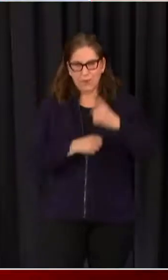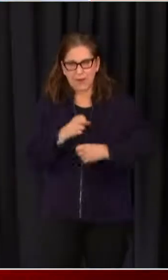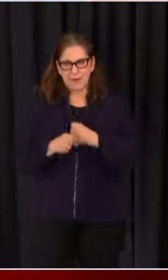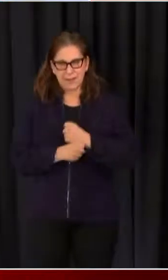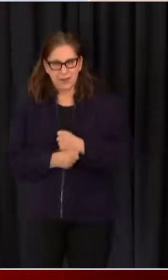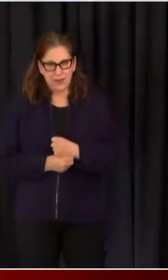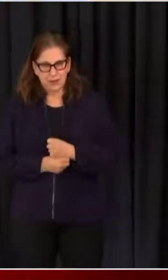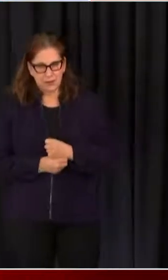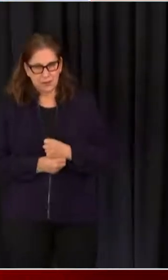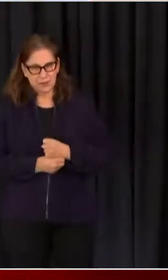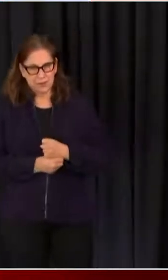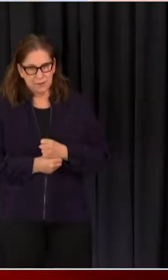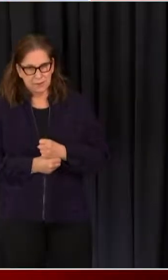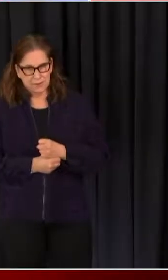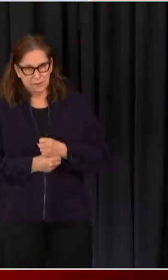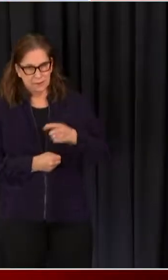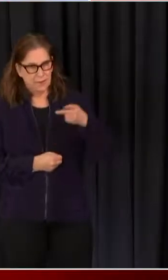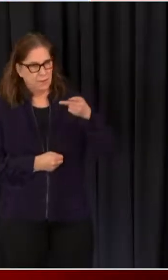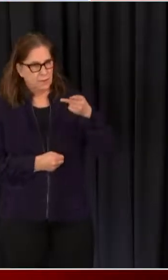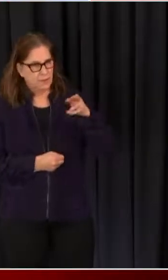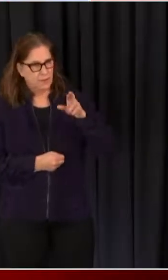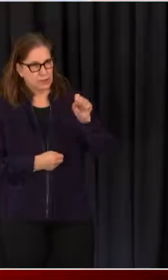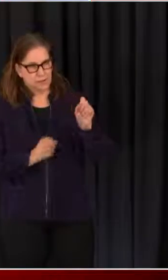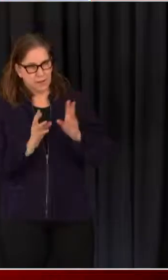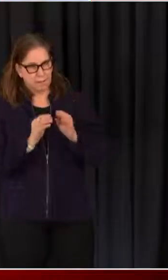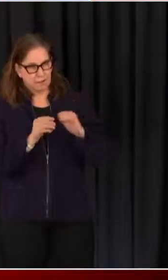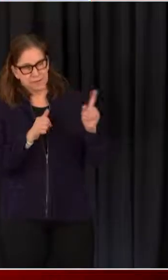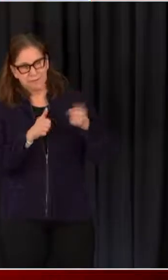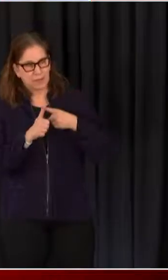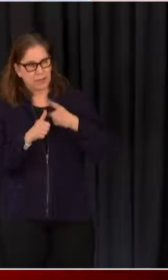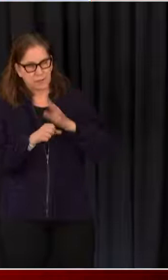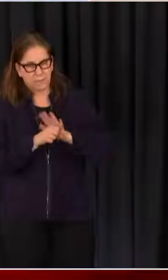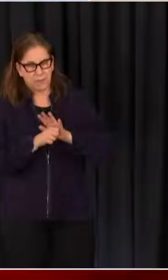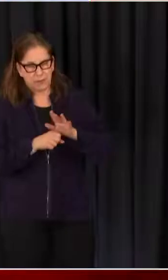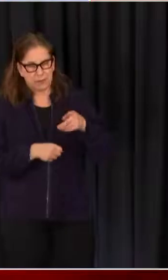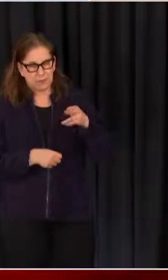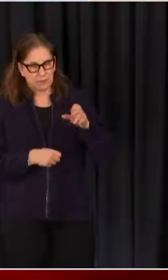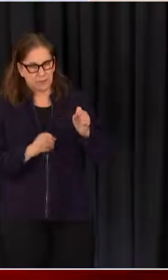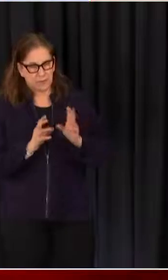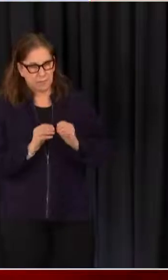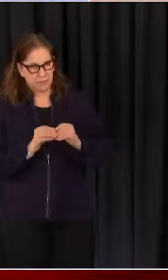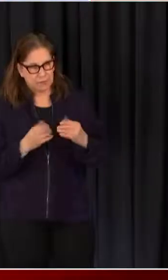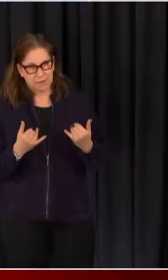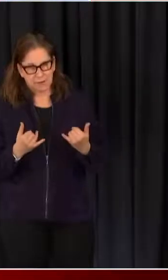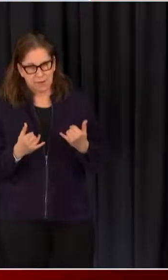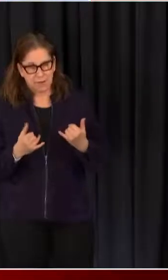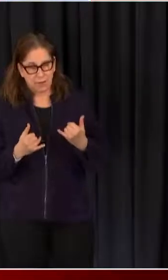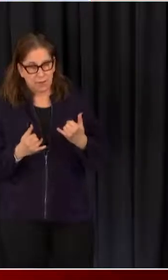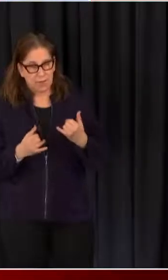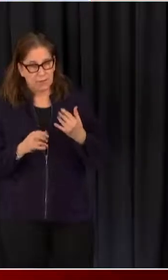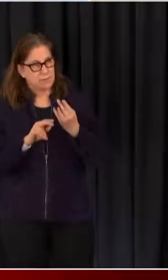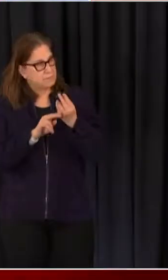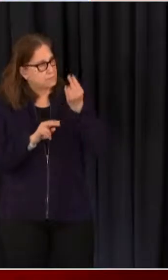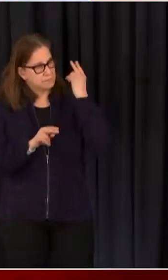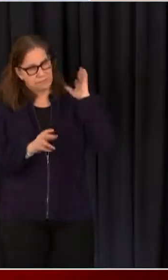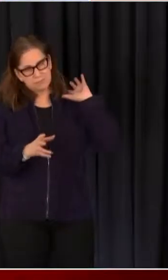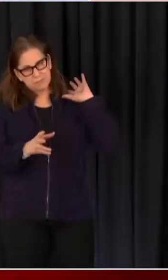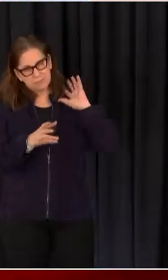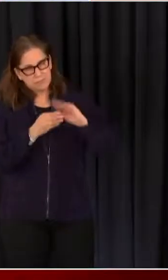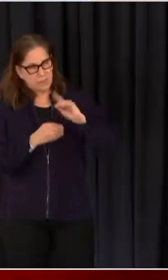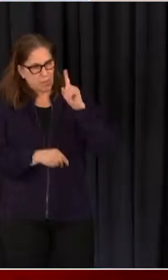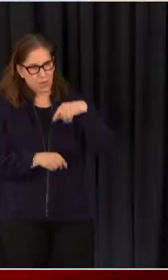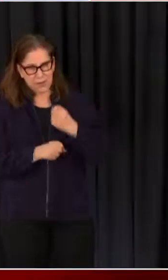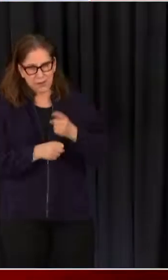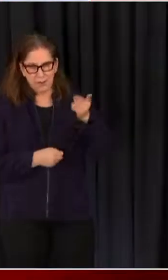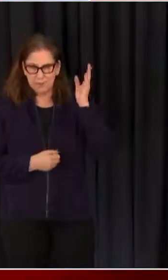obviously happened and, you know, we're not through yet, but looking back 1 year that you've been giving